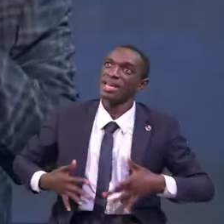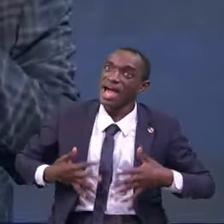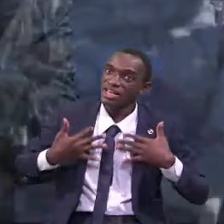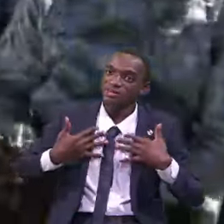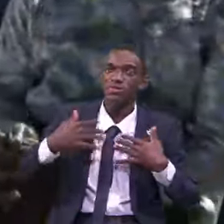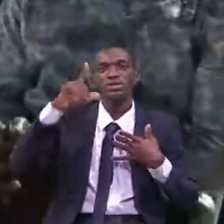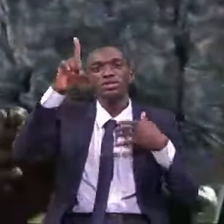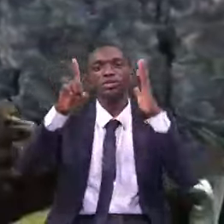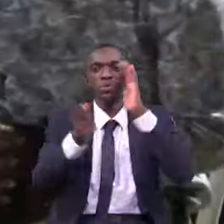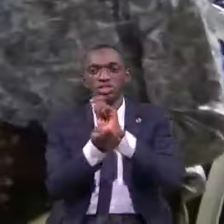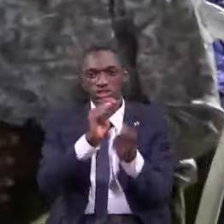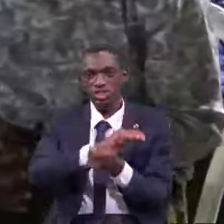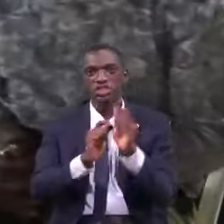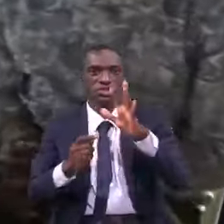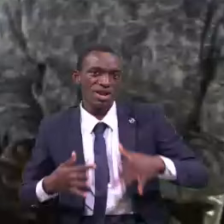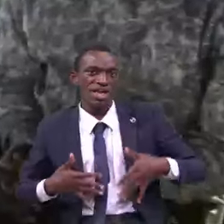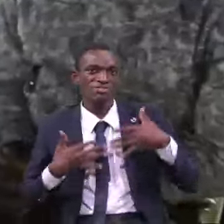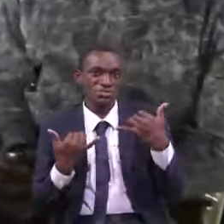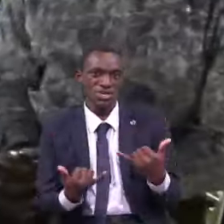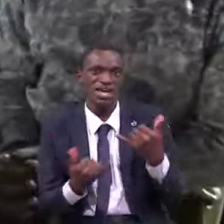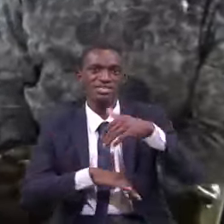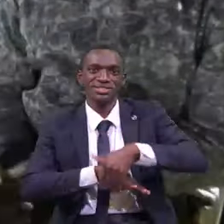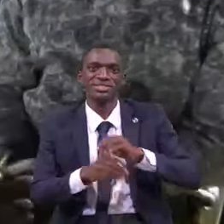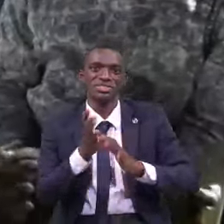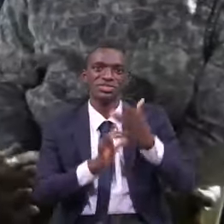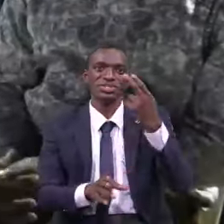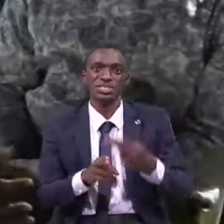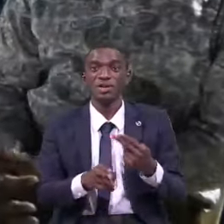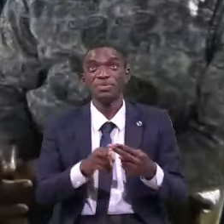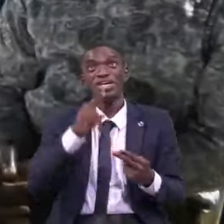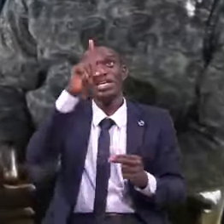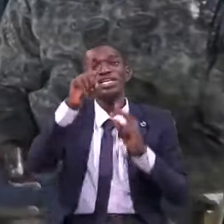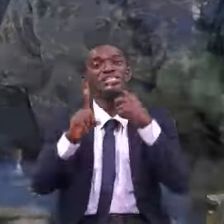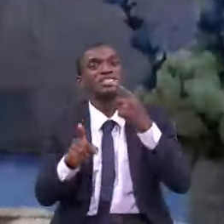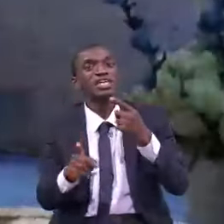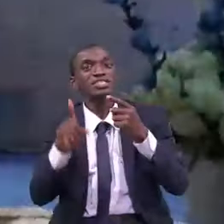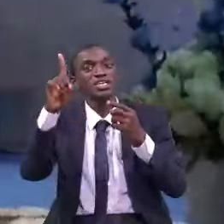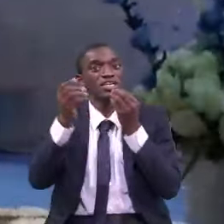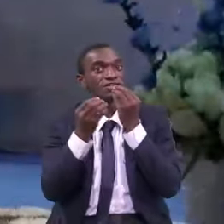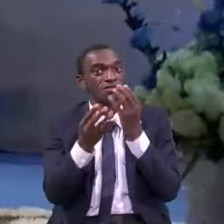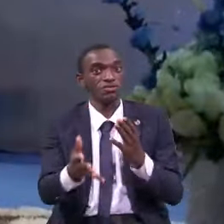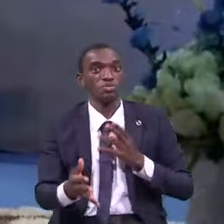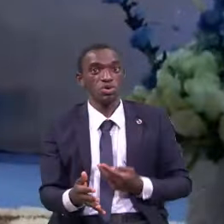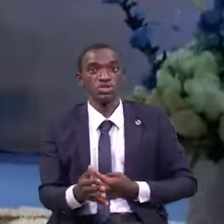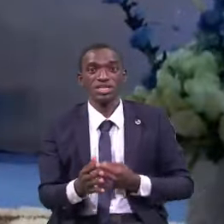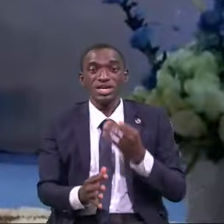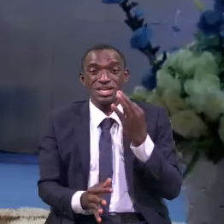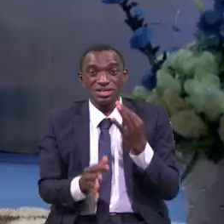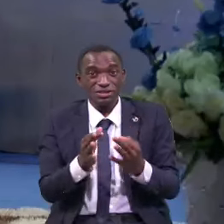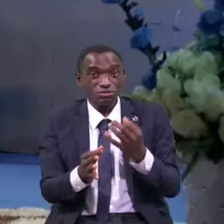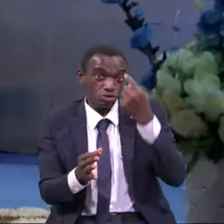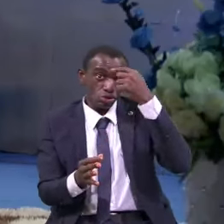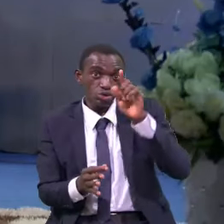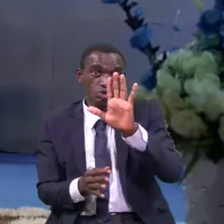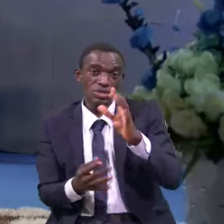tonight. Then it says, it tells us, it says, though your sins be as scarlet, they shall be